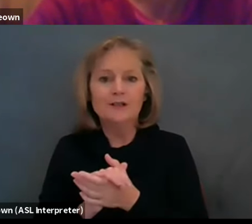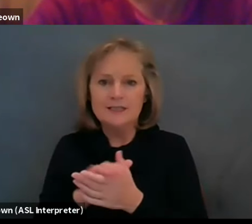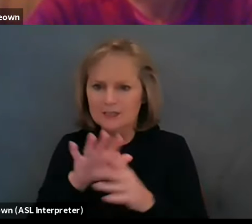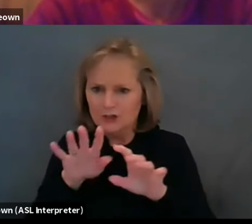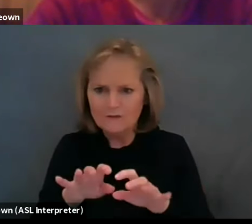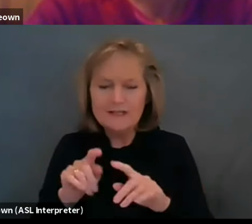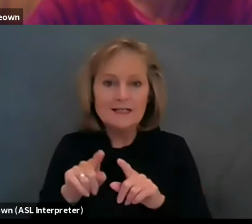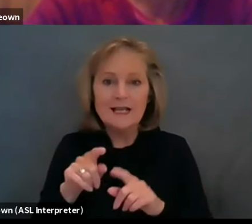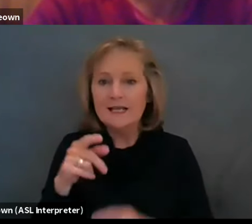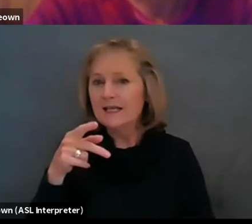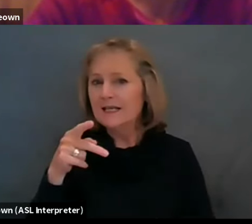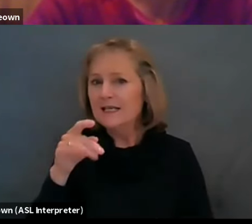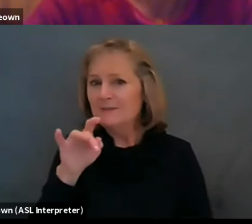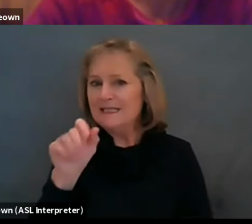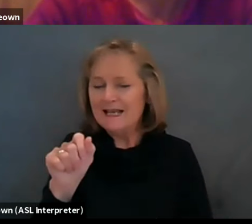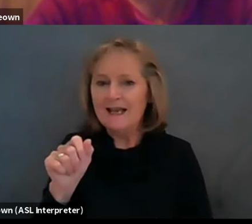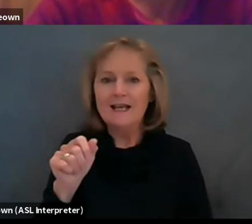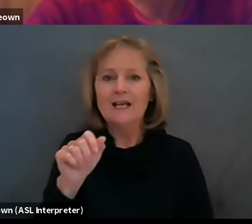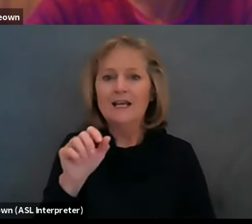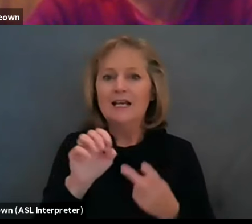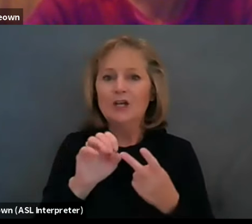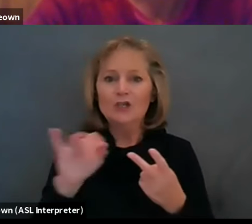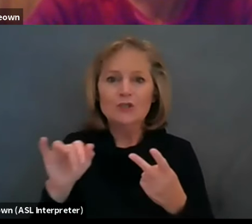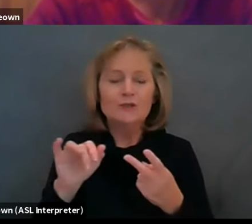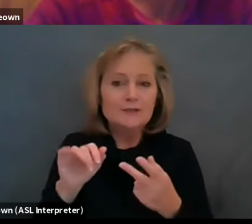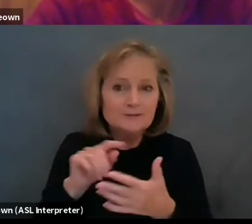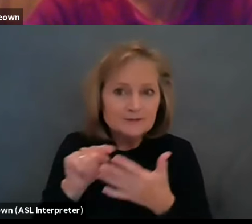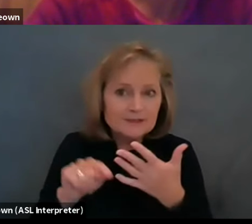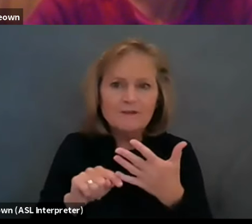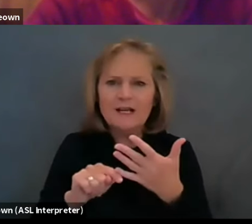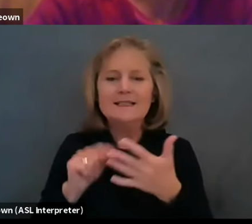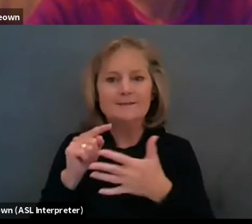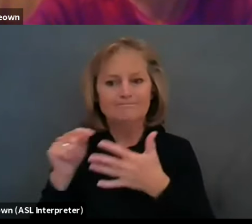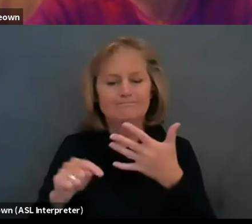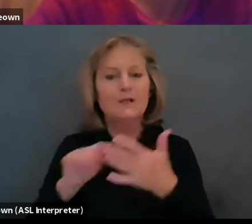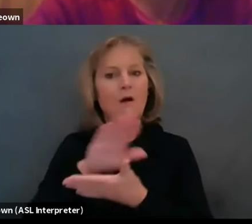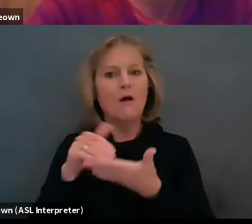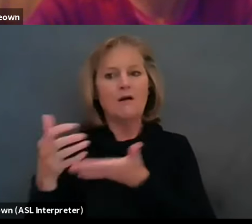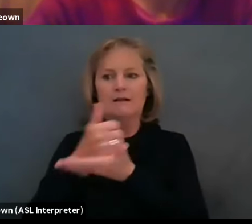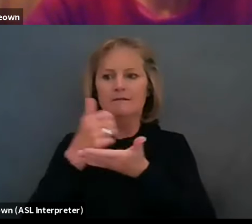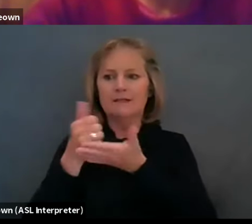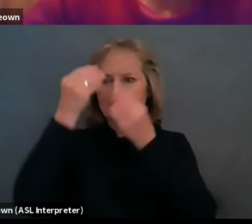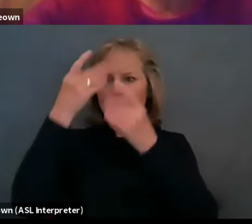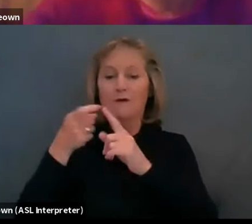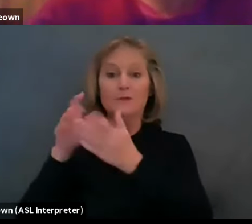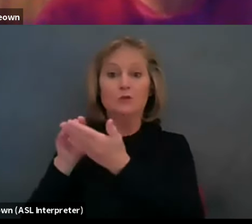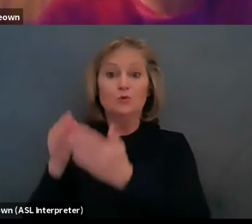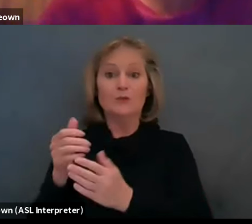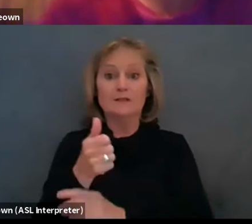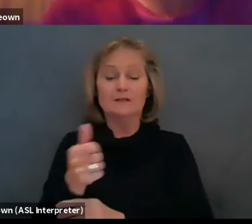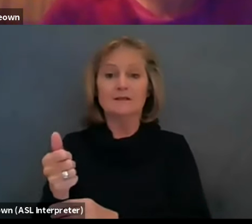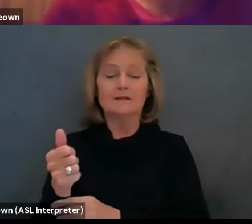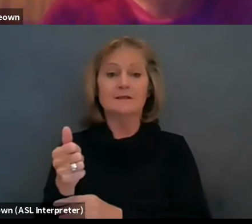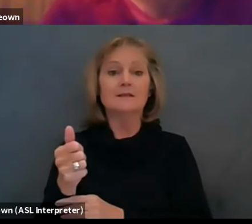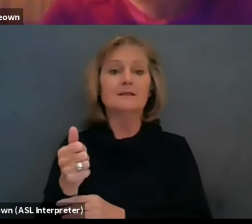surveys like PISA, ERSHE, TIMSS, PEARLS. They all collect information from students, and